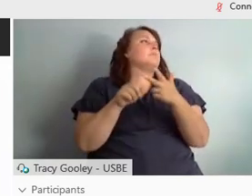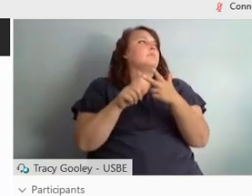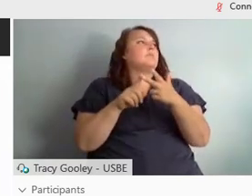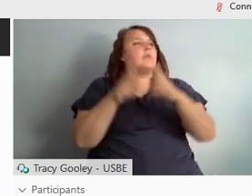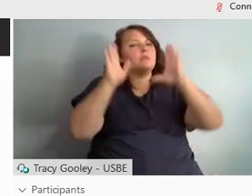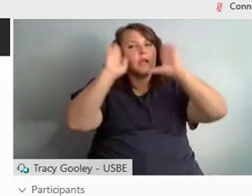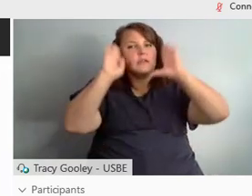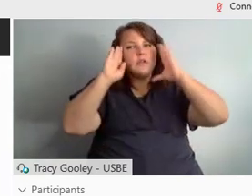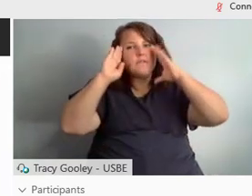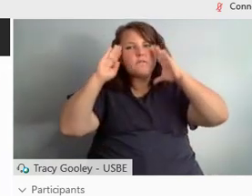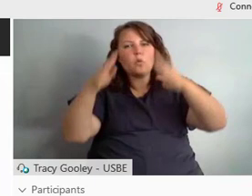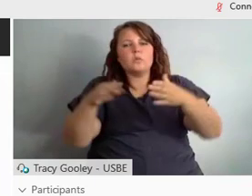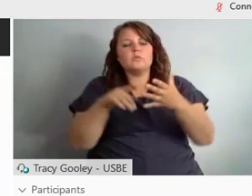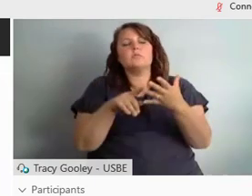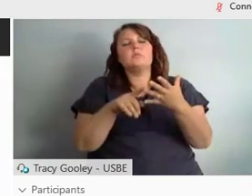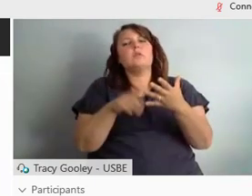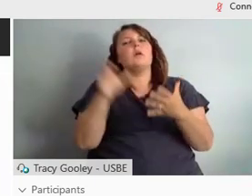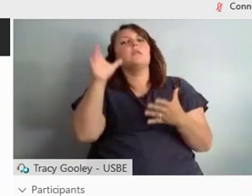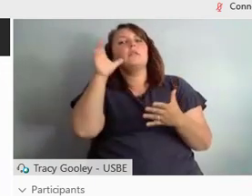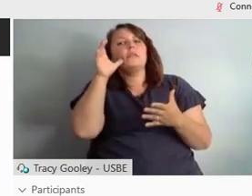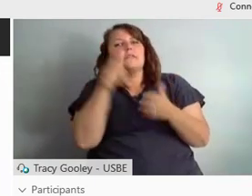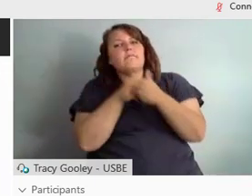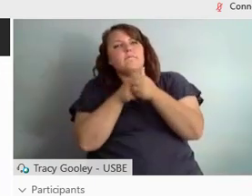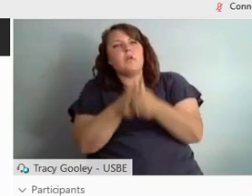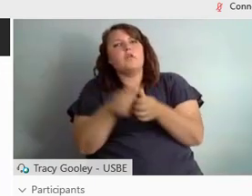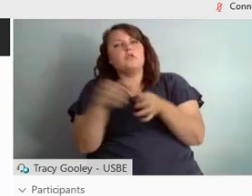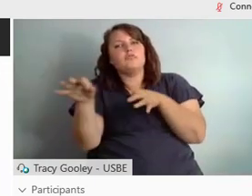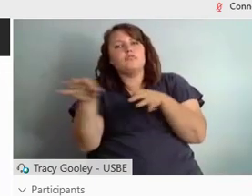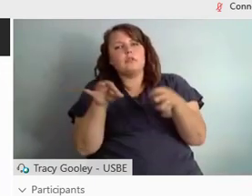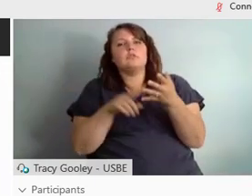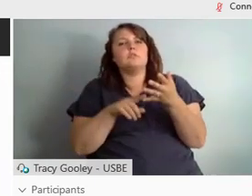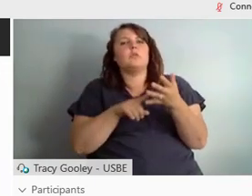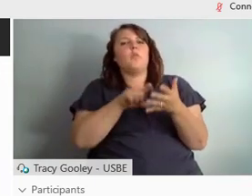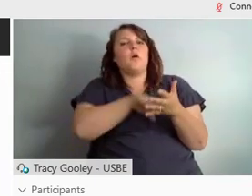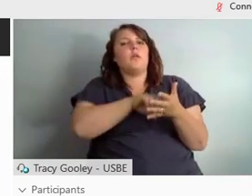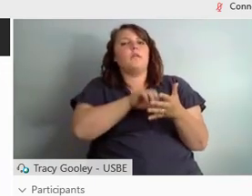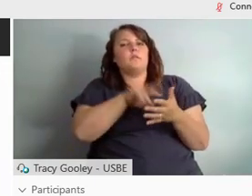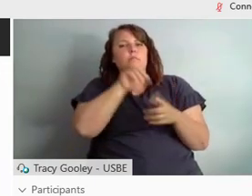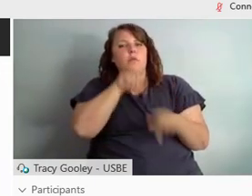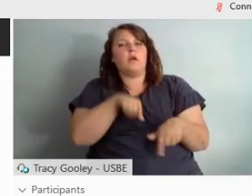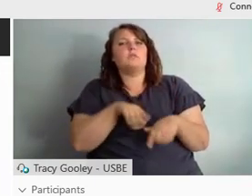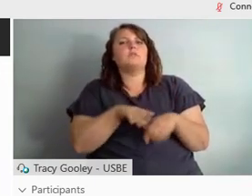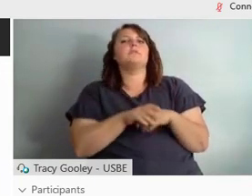and focus, listen and follows directions, quality of response.